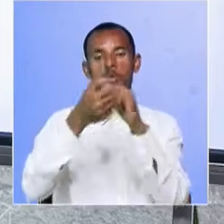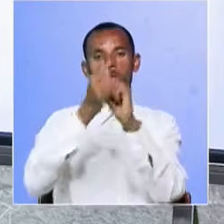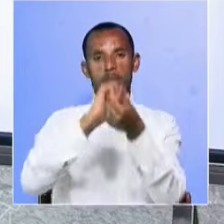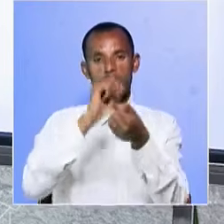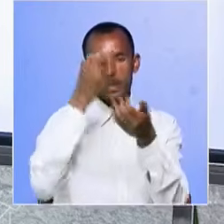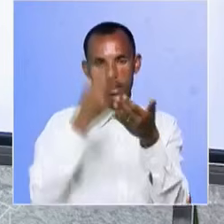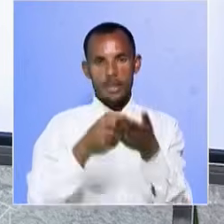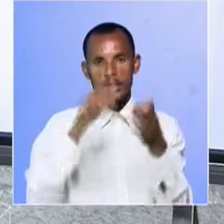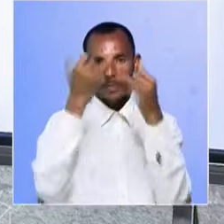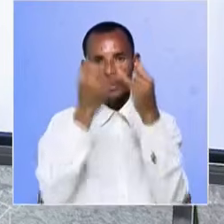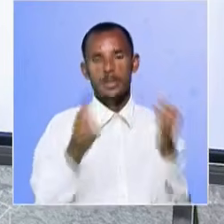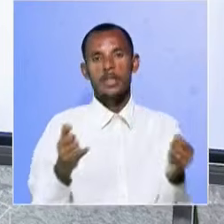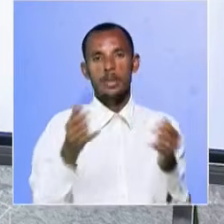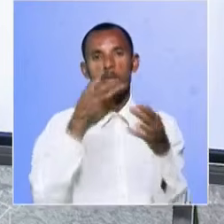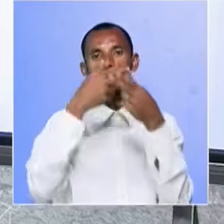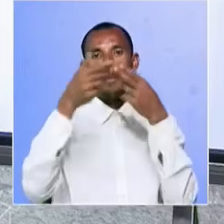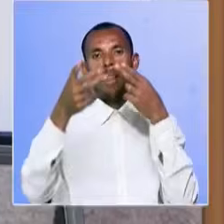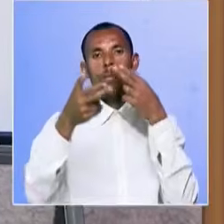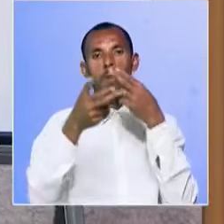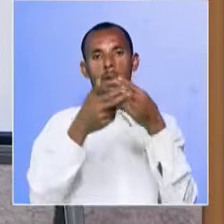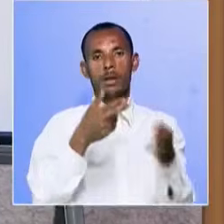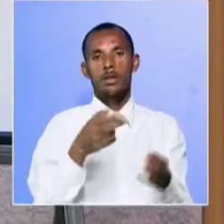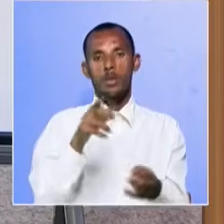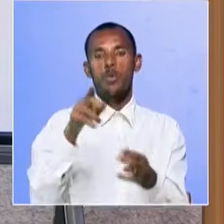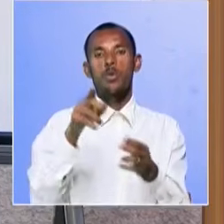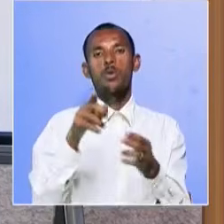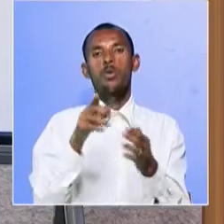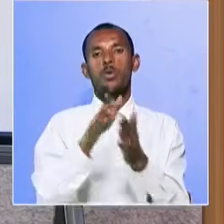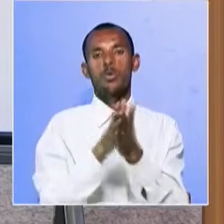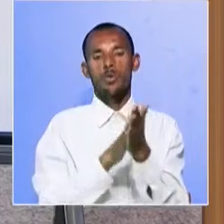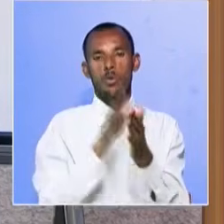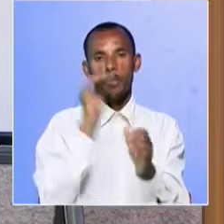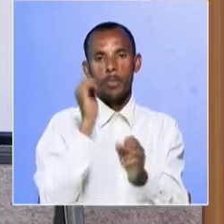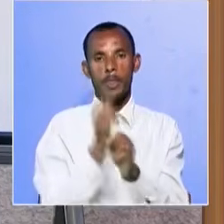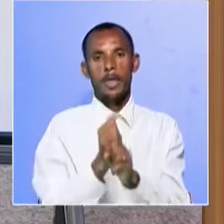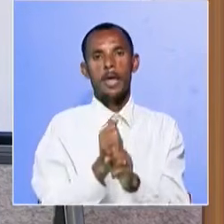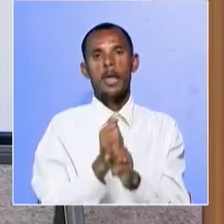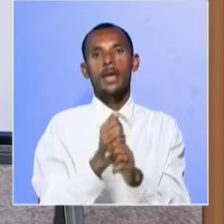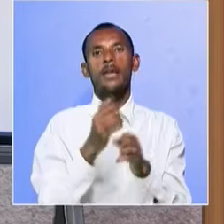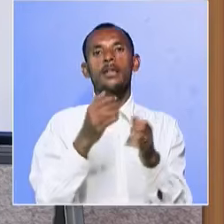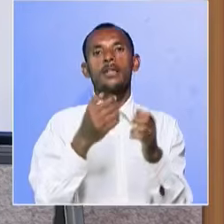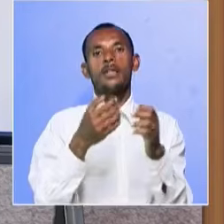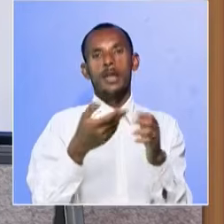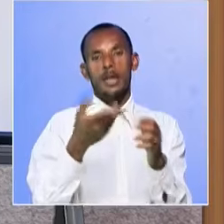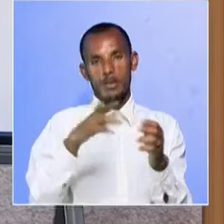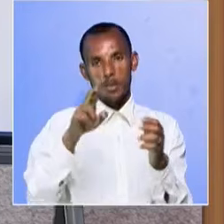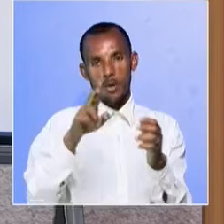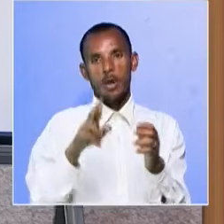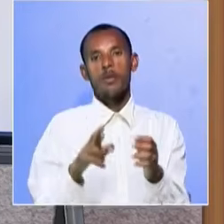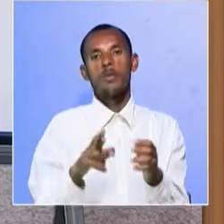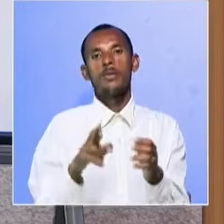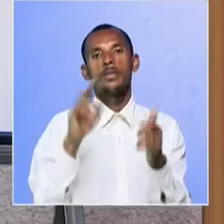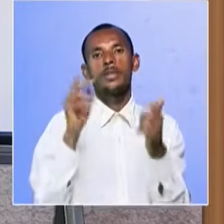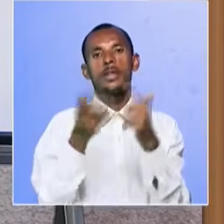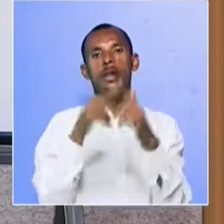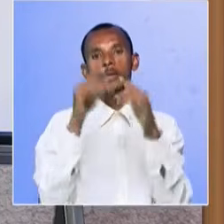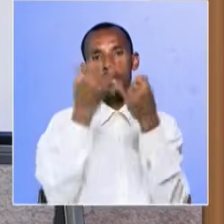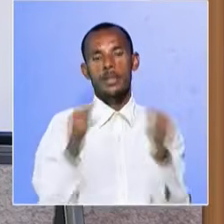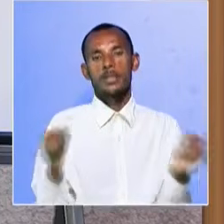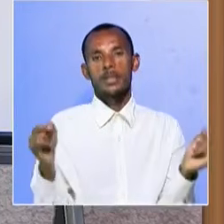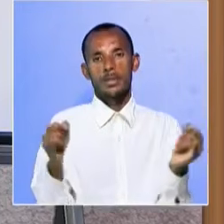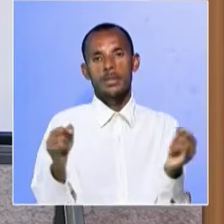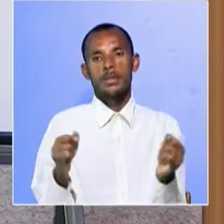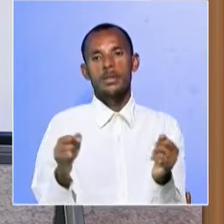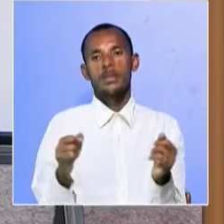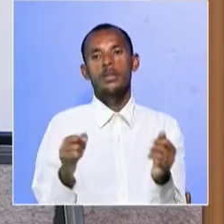this division into multiplication, you need to take the reciprocal of the second fraction. Okay? Taking the